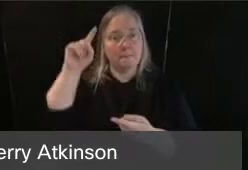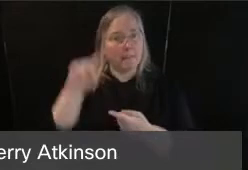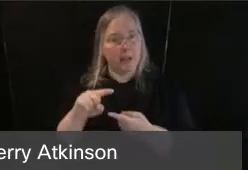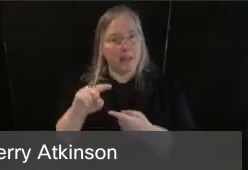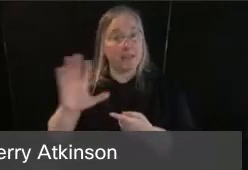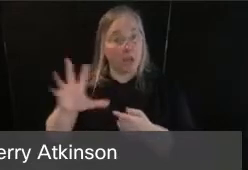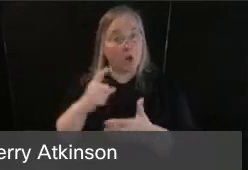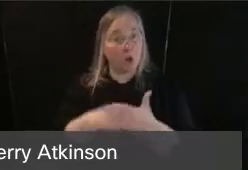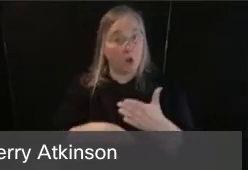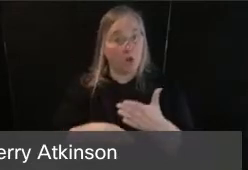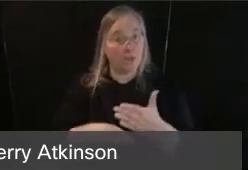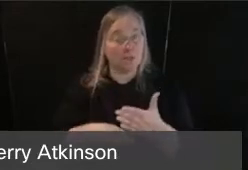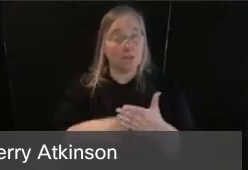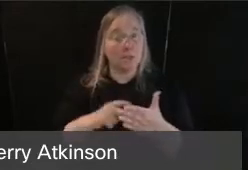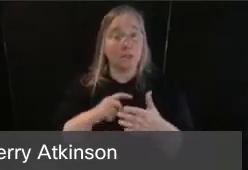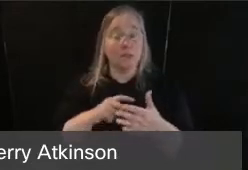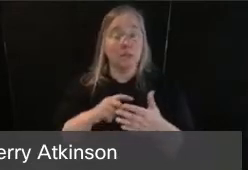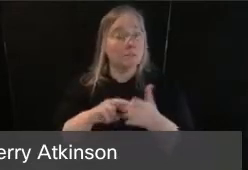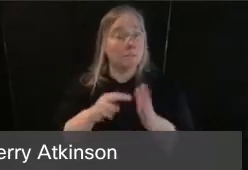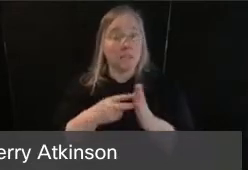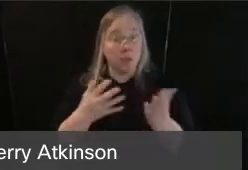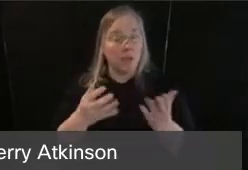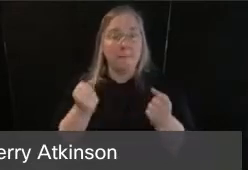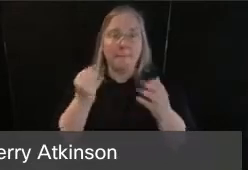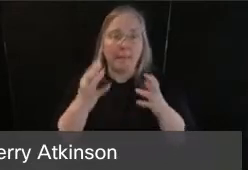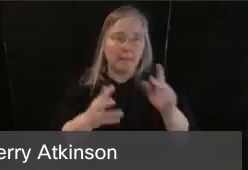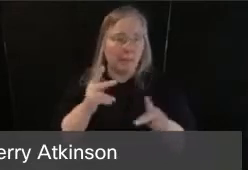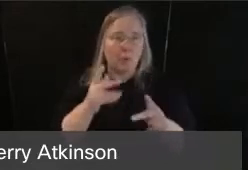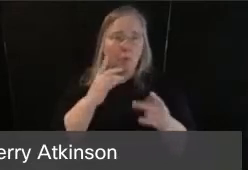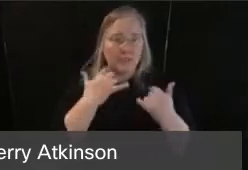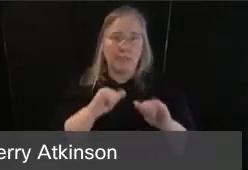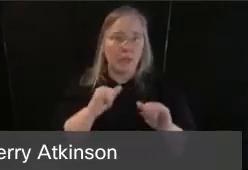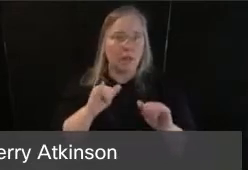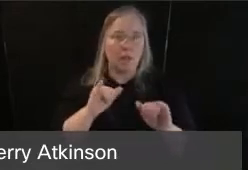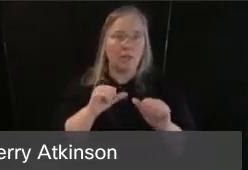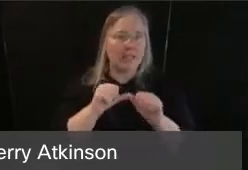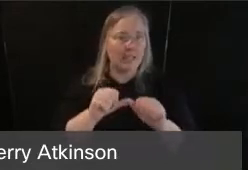also means that many people will still continue to order